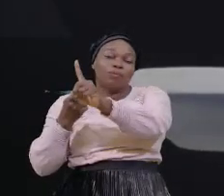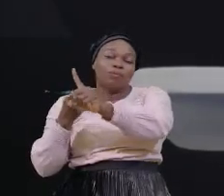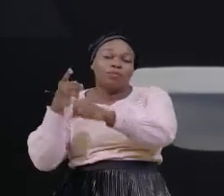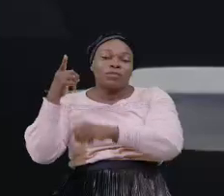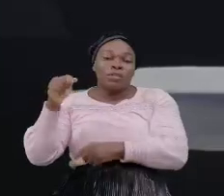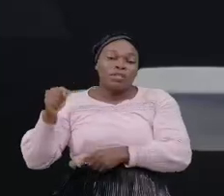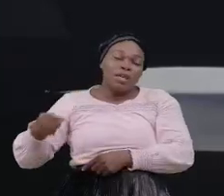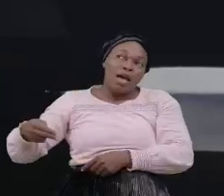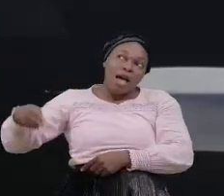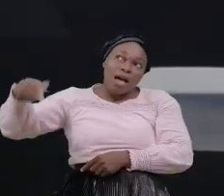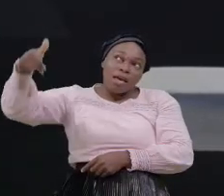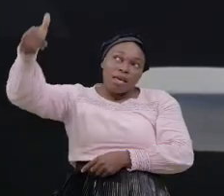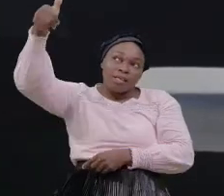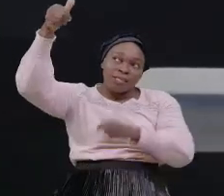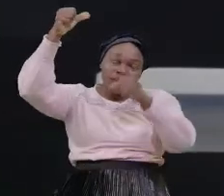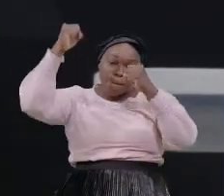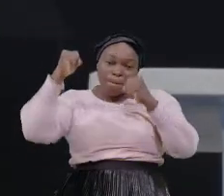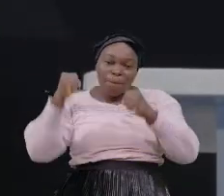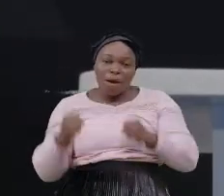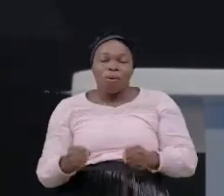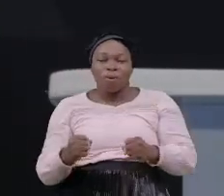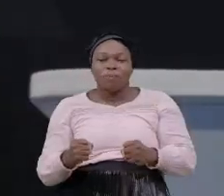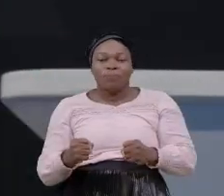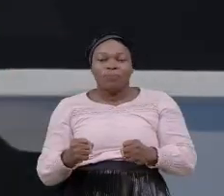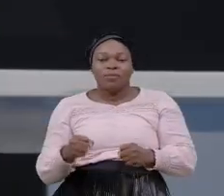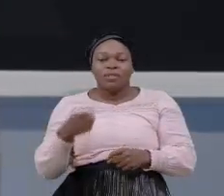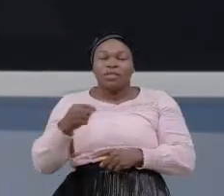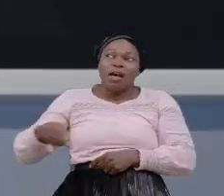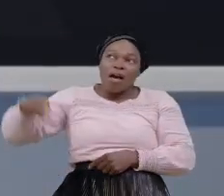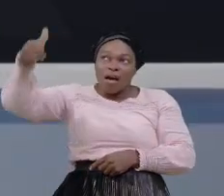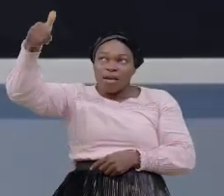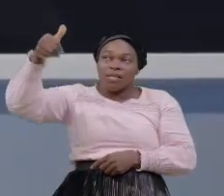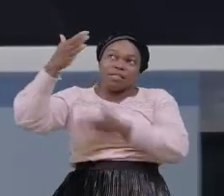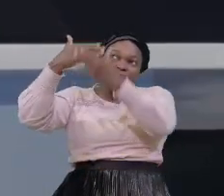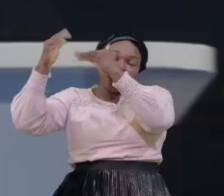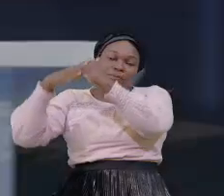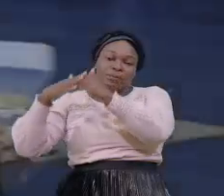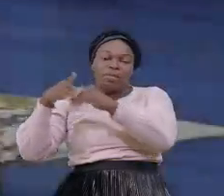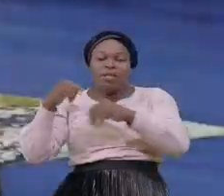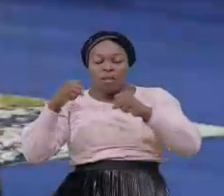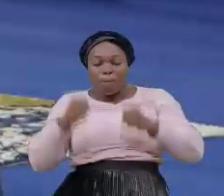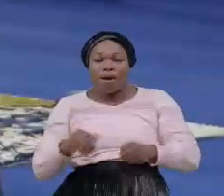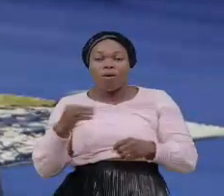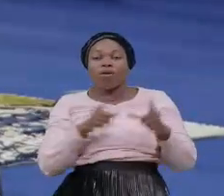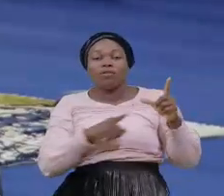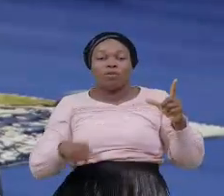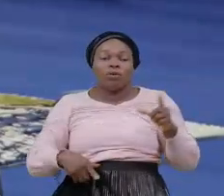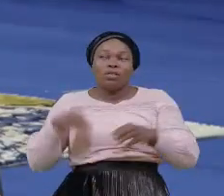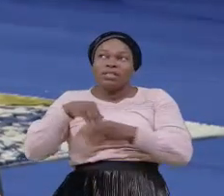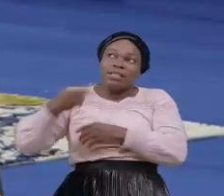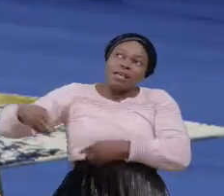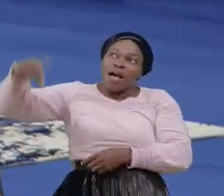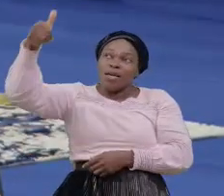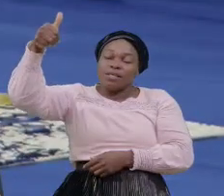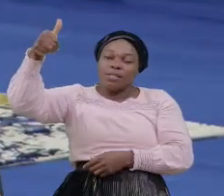highest heaven. The highest power, the power of the Lord is the highest. The power of the